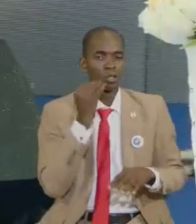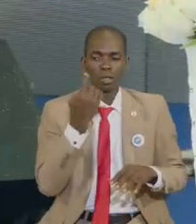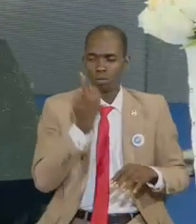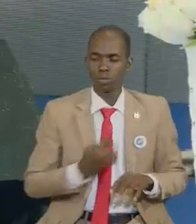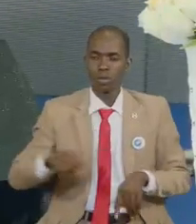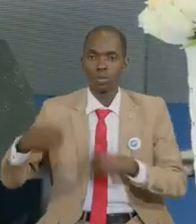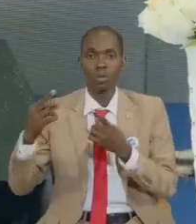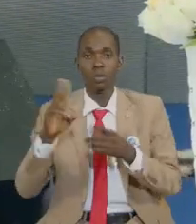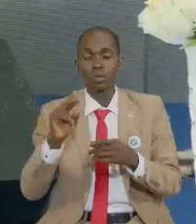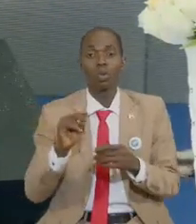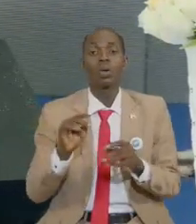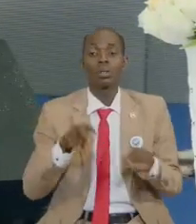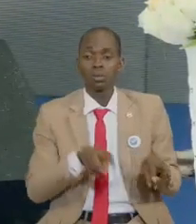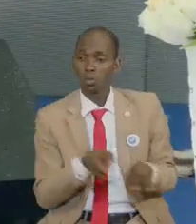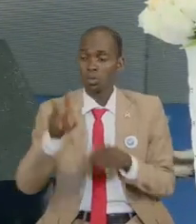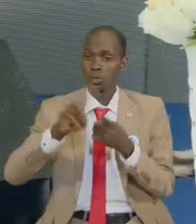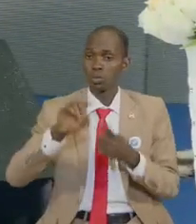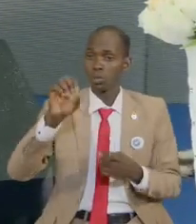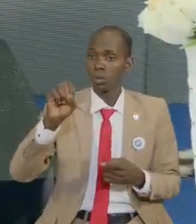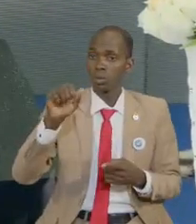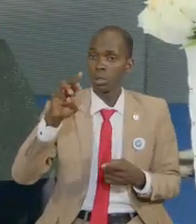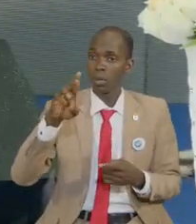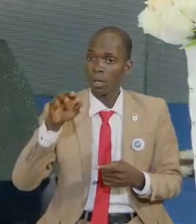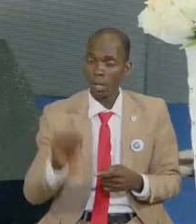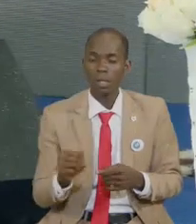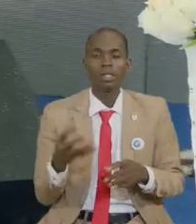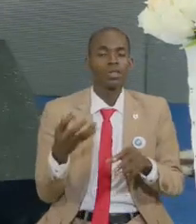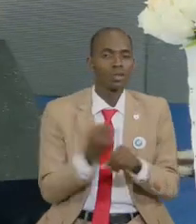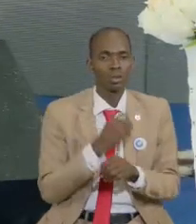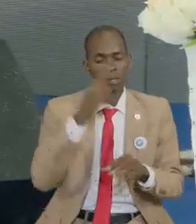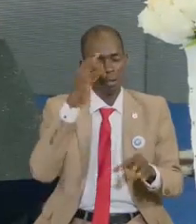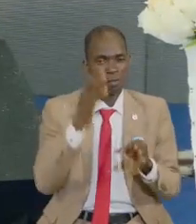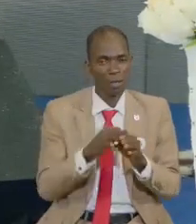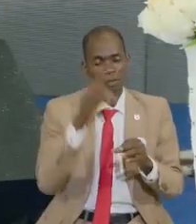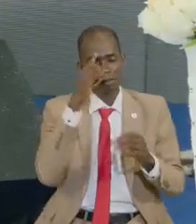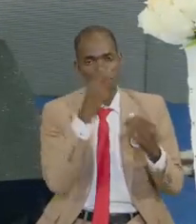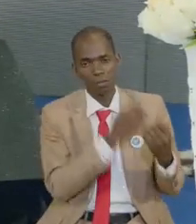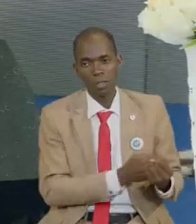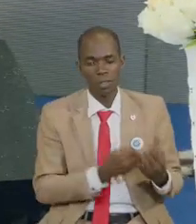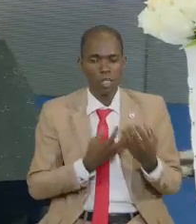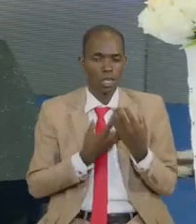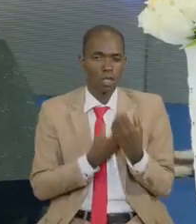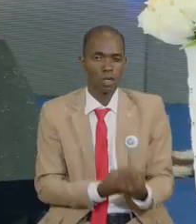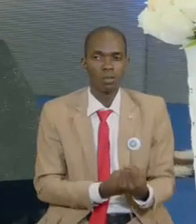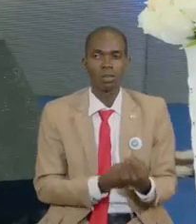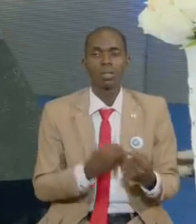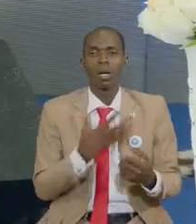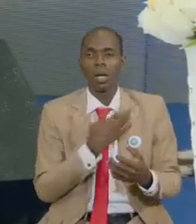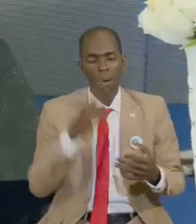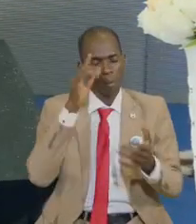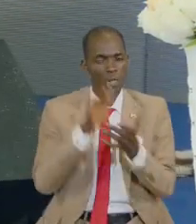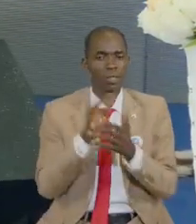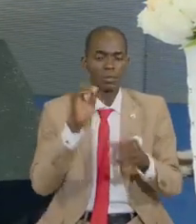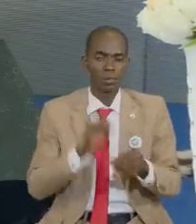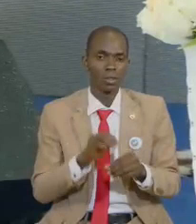in Jesus, his confidence in Jesus, his trust in Jesus. He took that with him to Samaria.